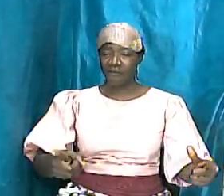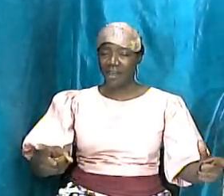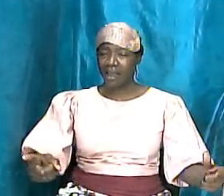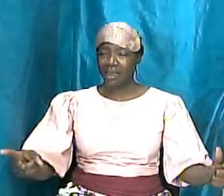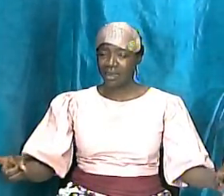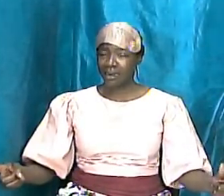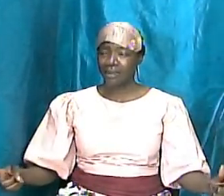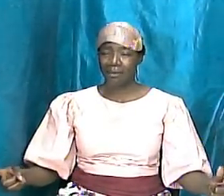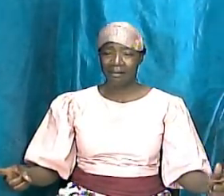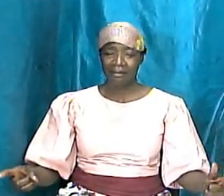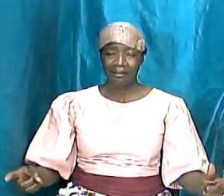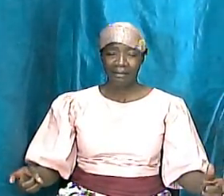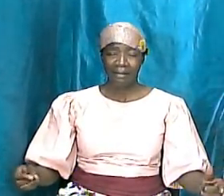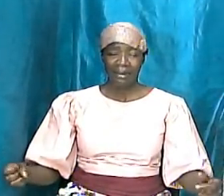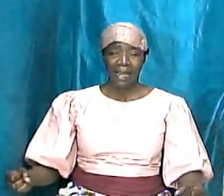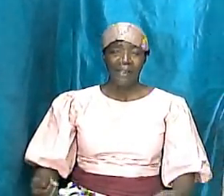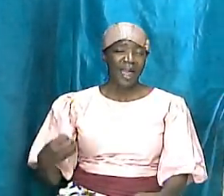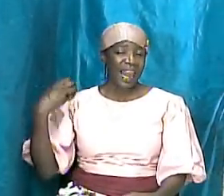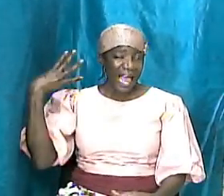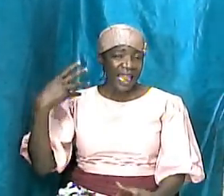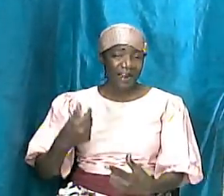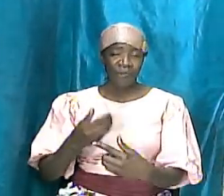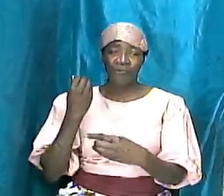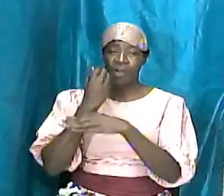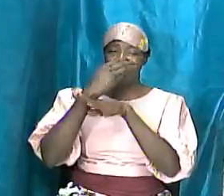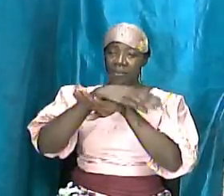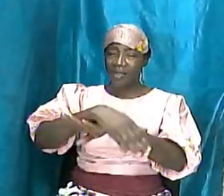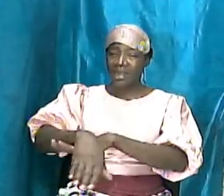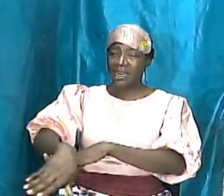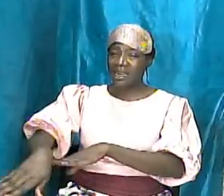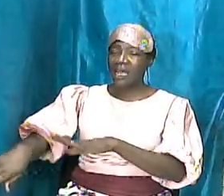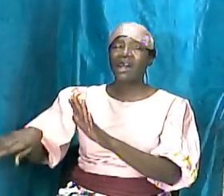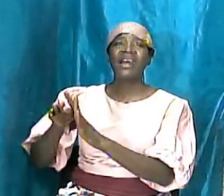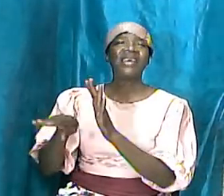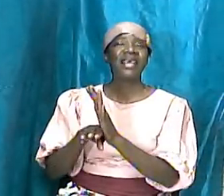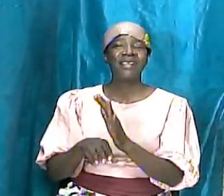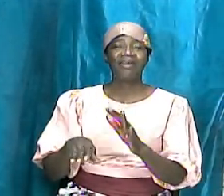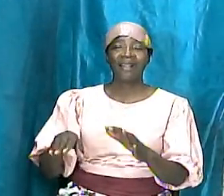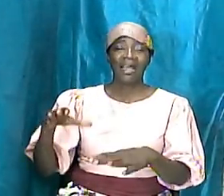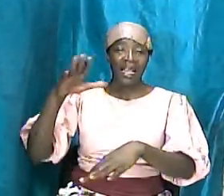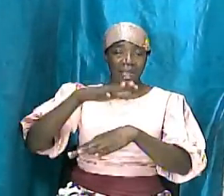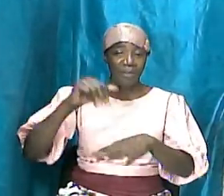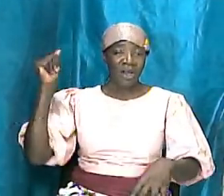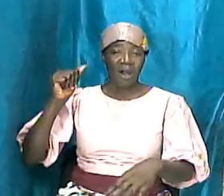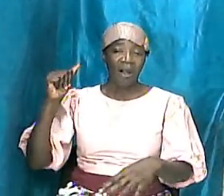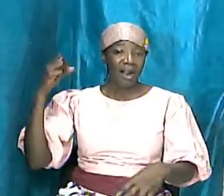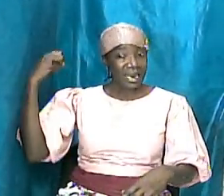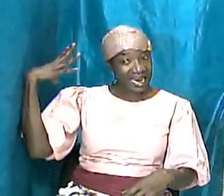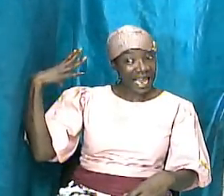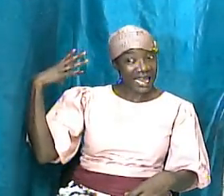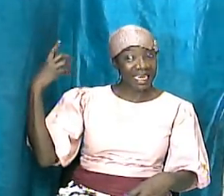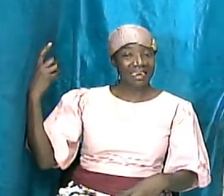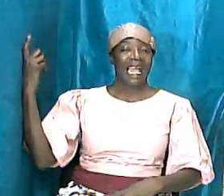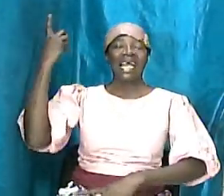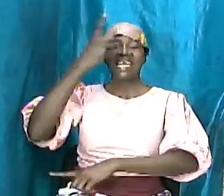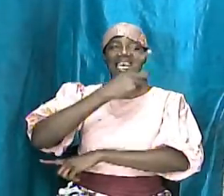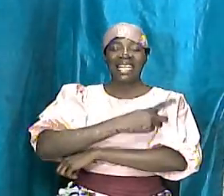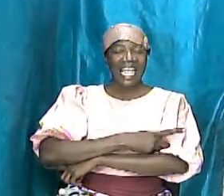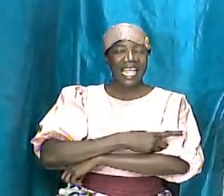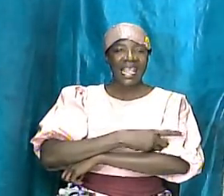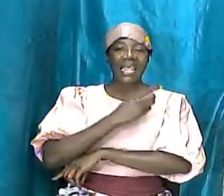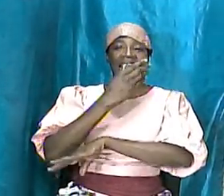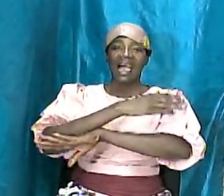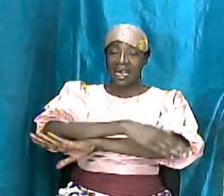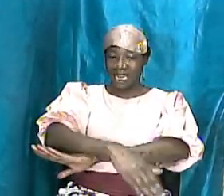darkness. And God called the light day, and the darkness